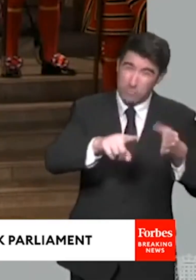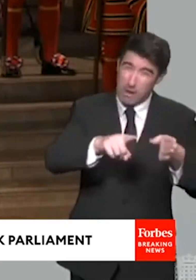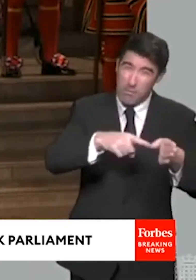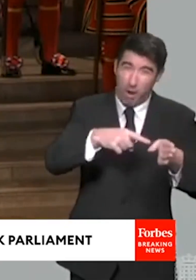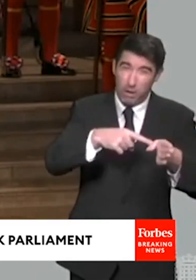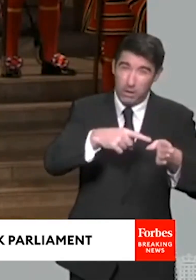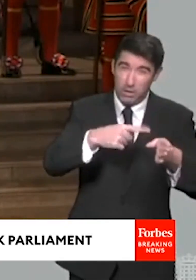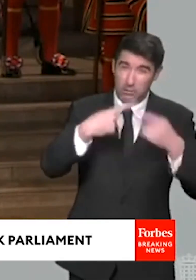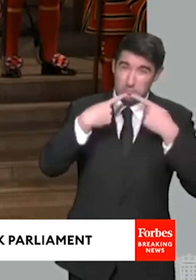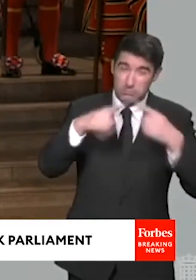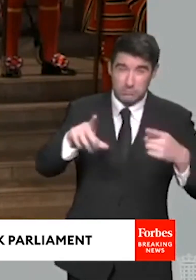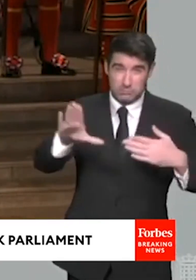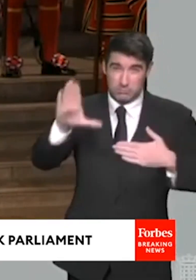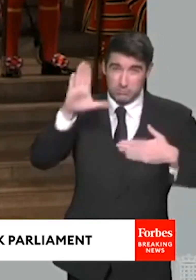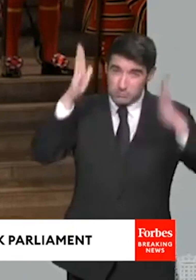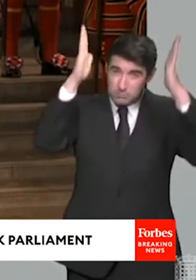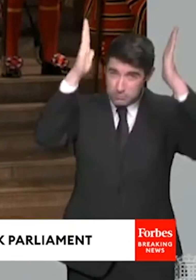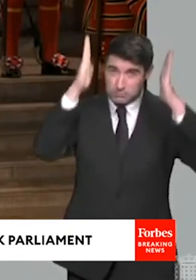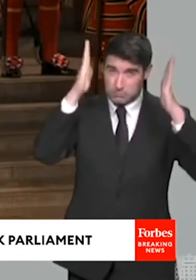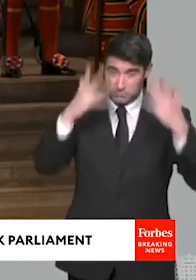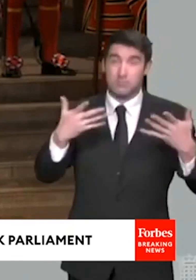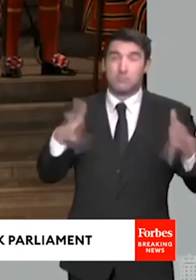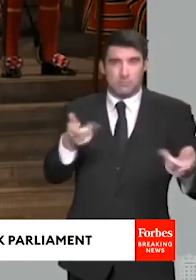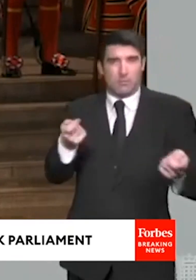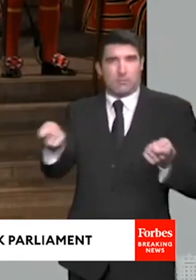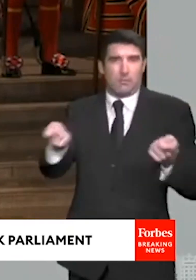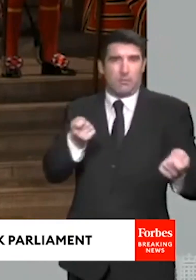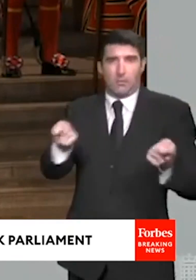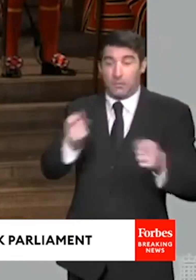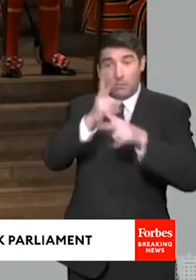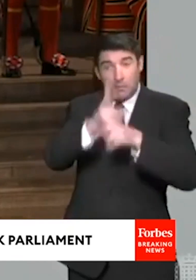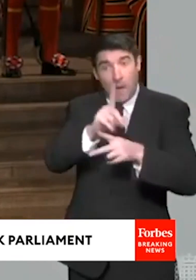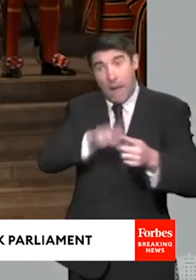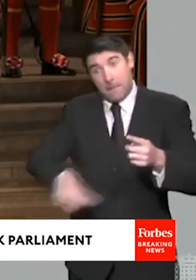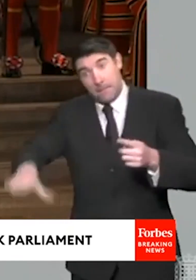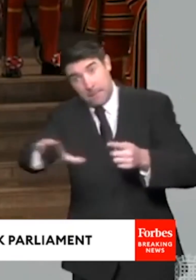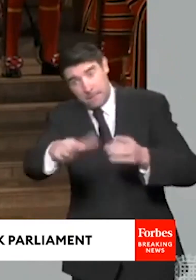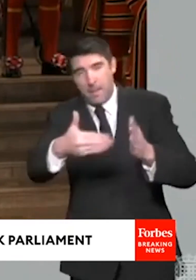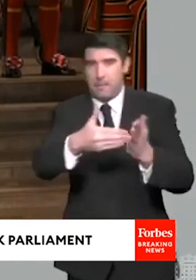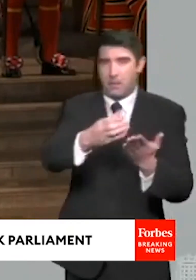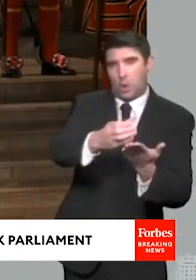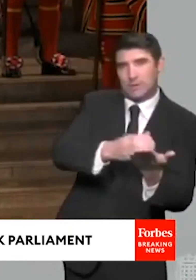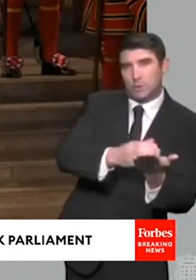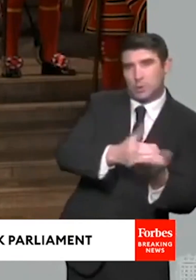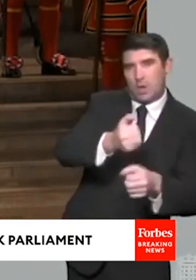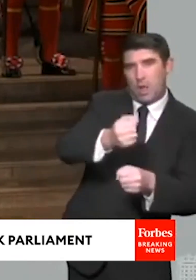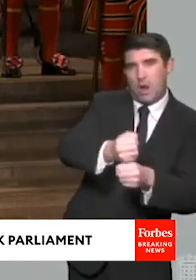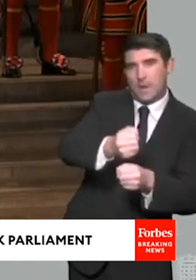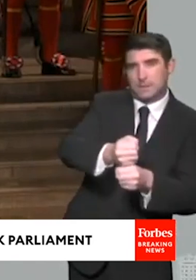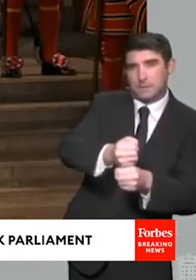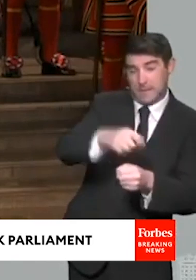people, and to maintain the precious principles of constitutional government which lie at the